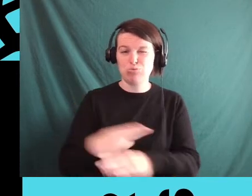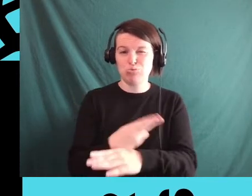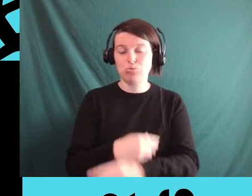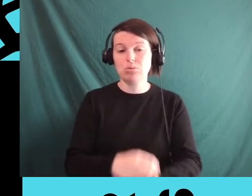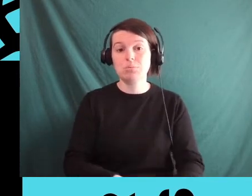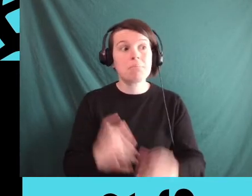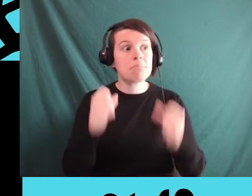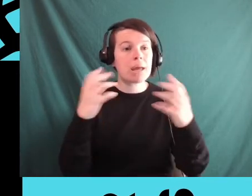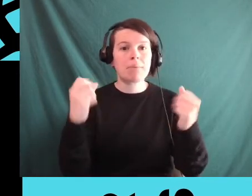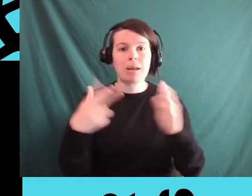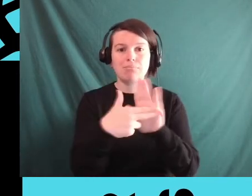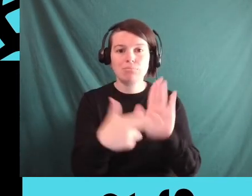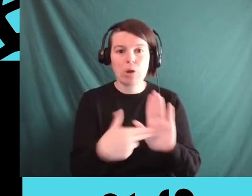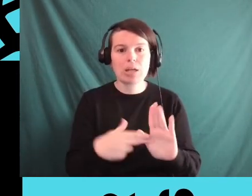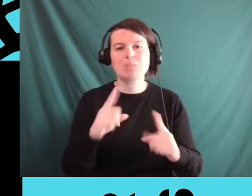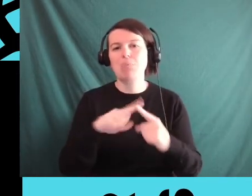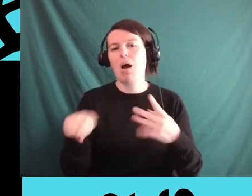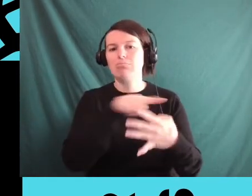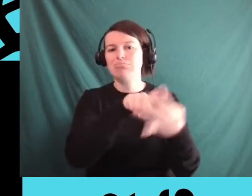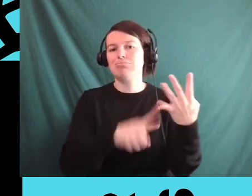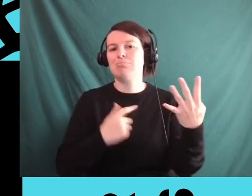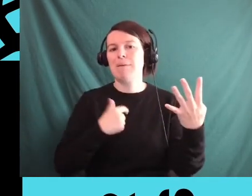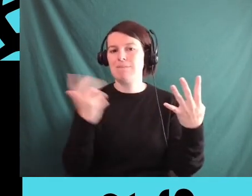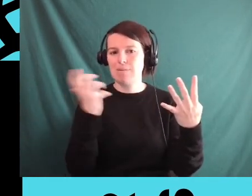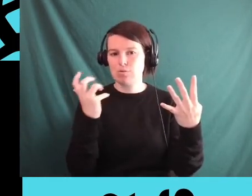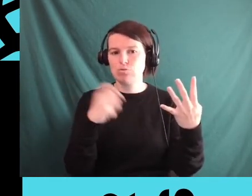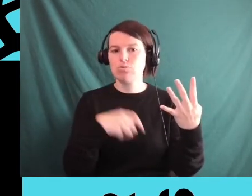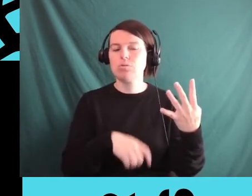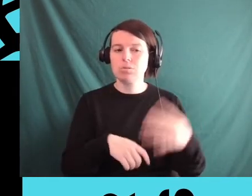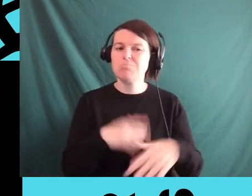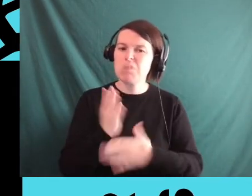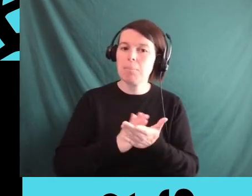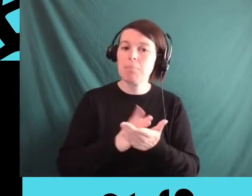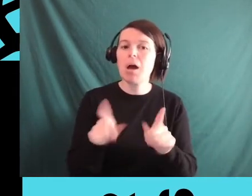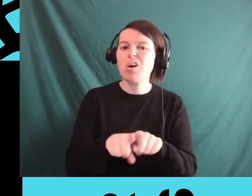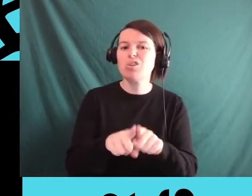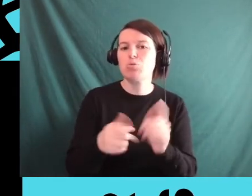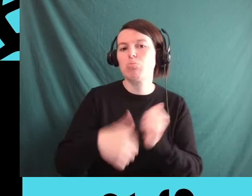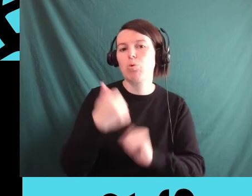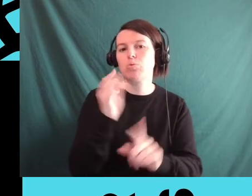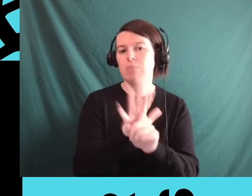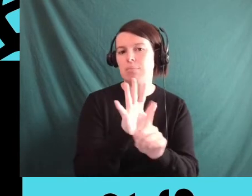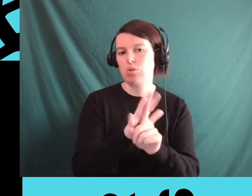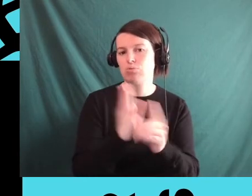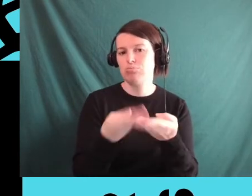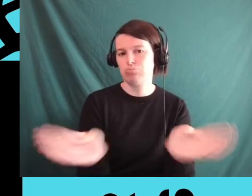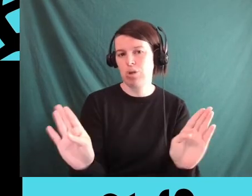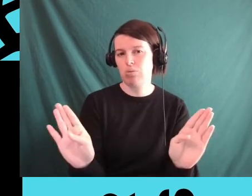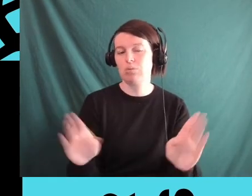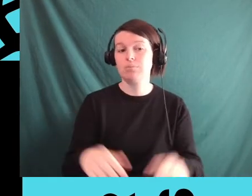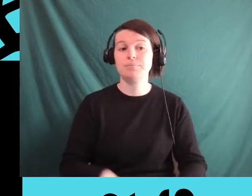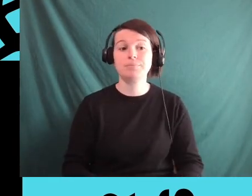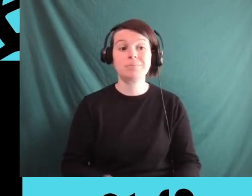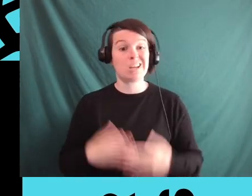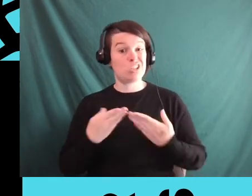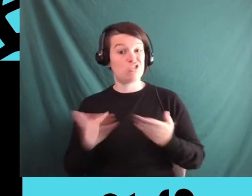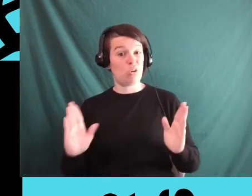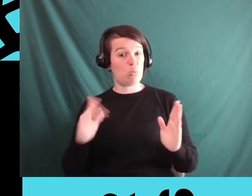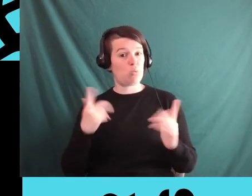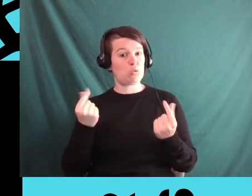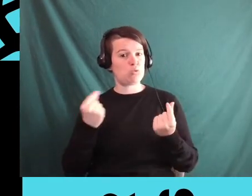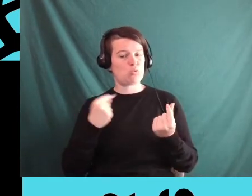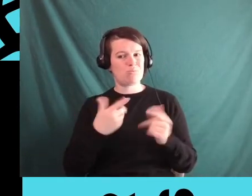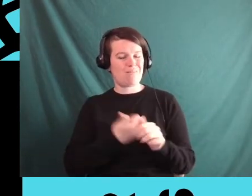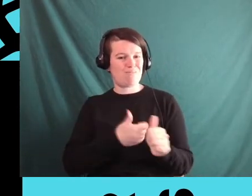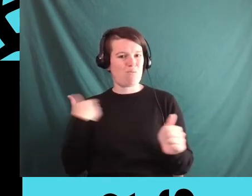other brands, but these are some of my favorites and some of the most popular. In general, you should stay away from unknown binder